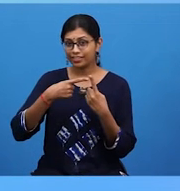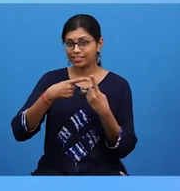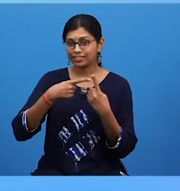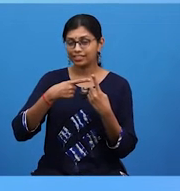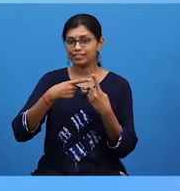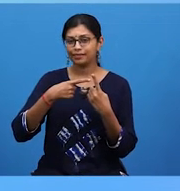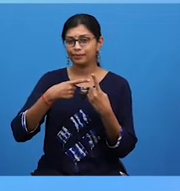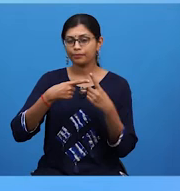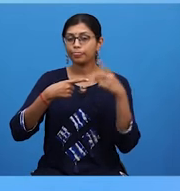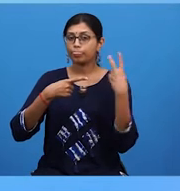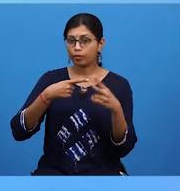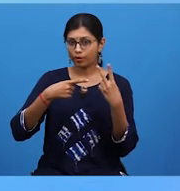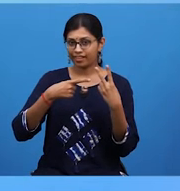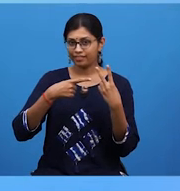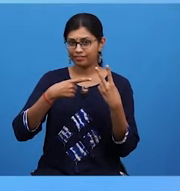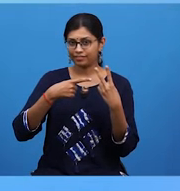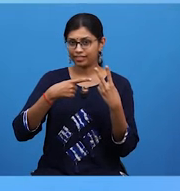Eleven,